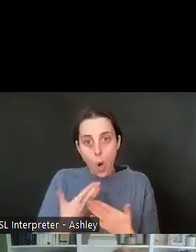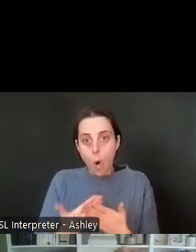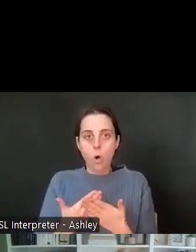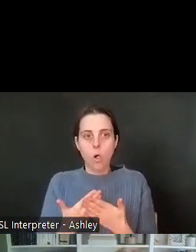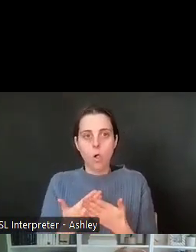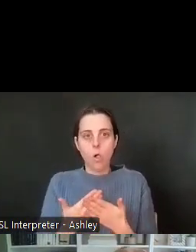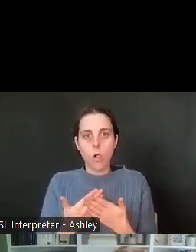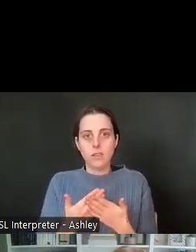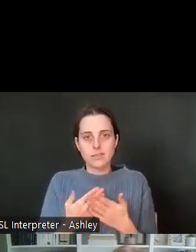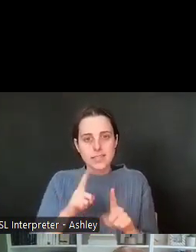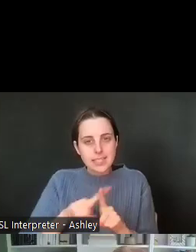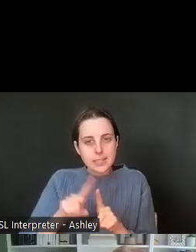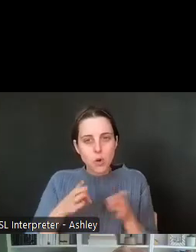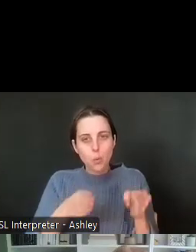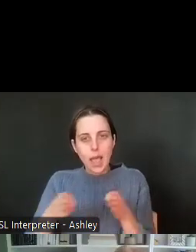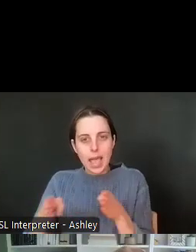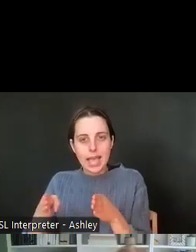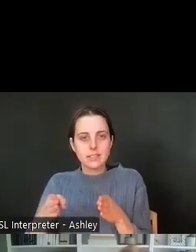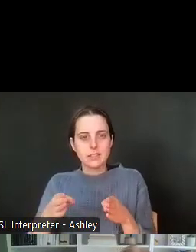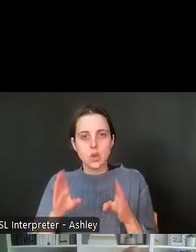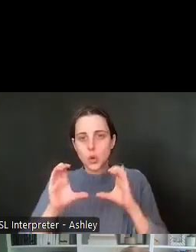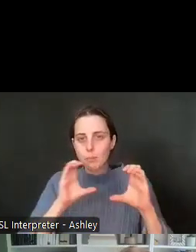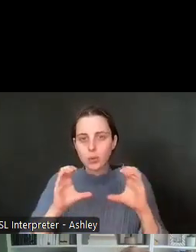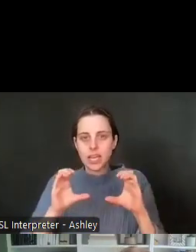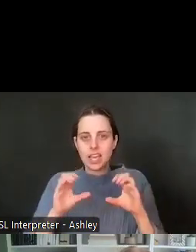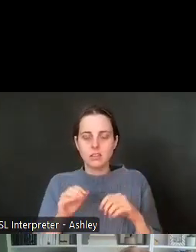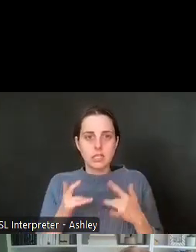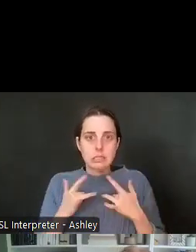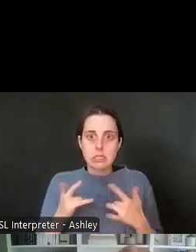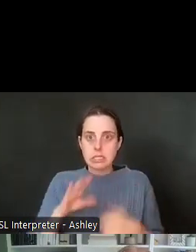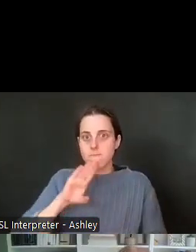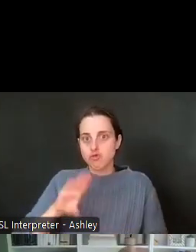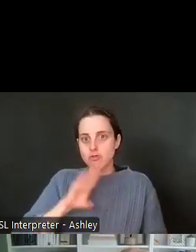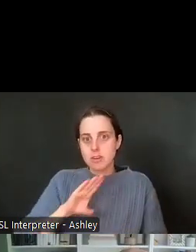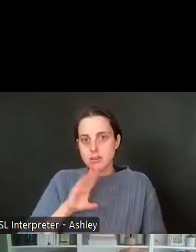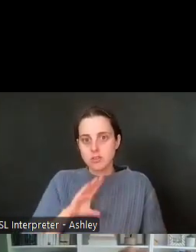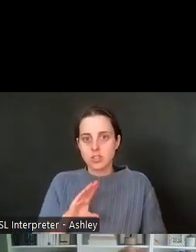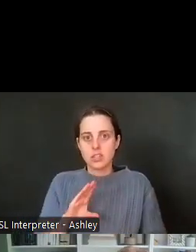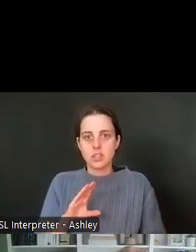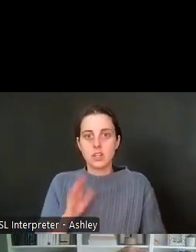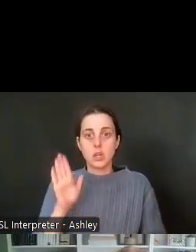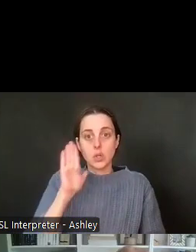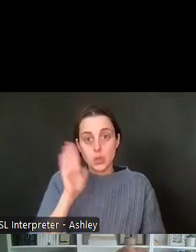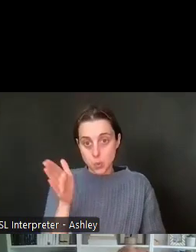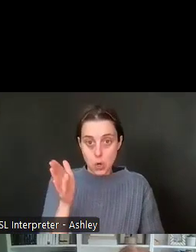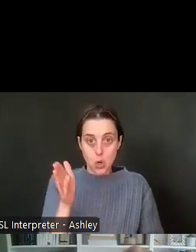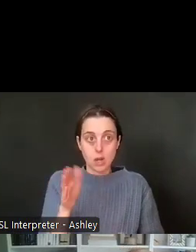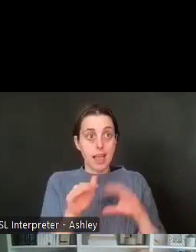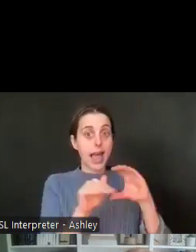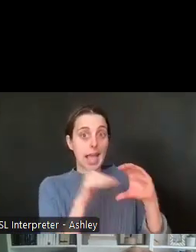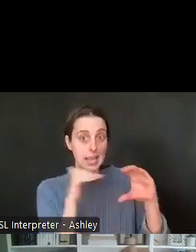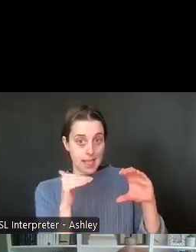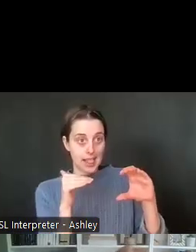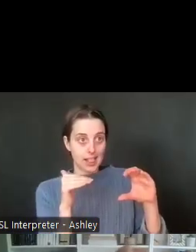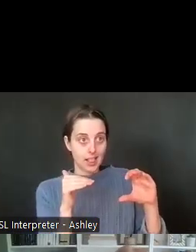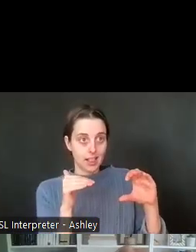how frustrating it was on that team when you would get an email, then you would hear the same thing in Teams, and then you would get a